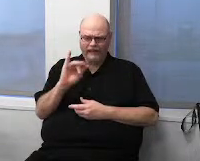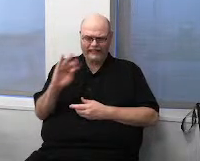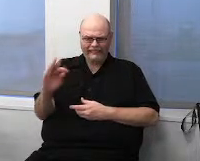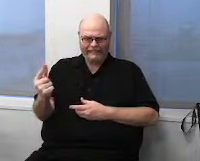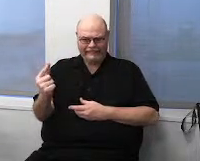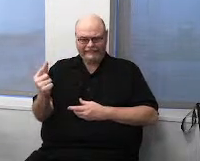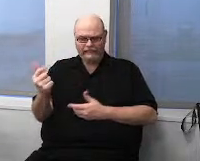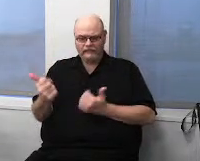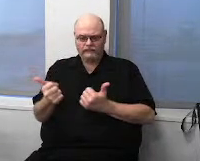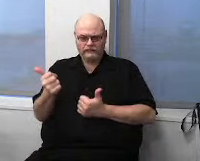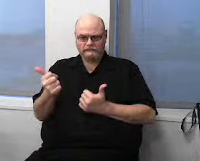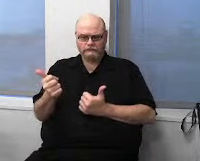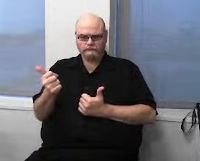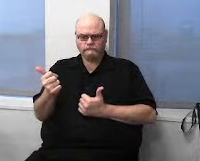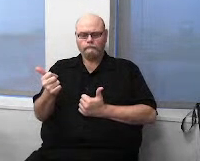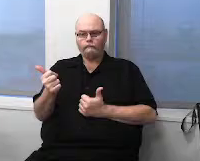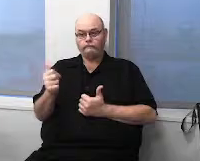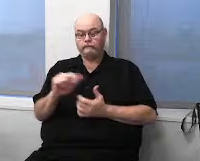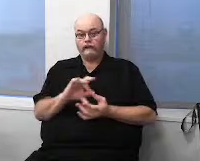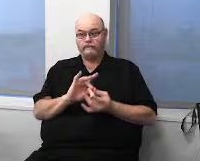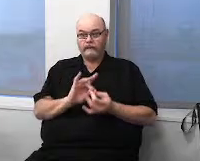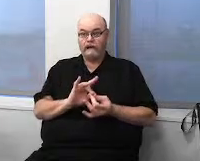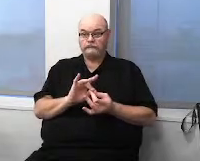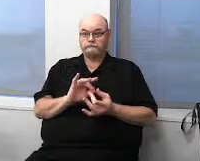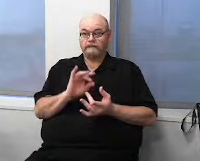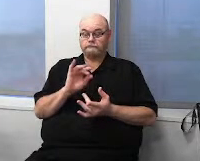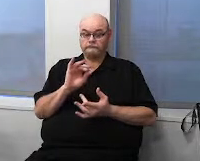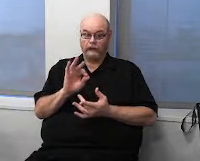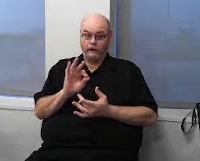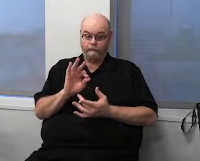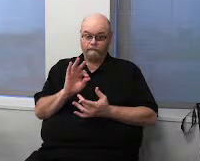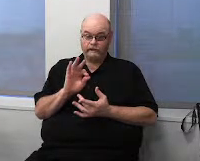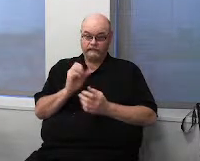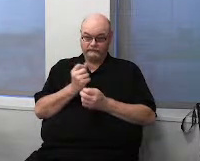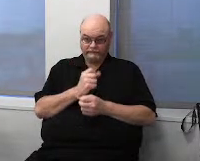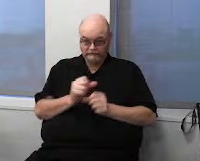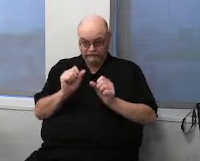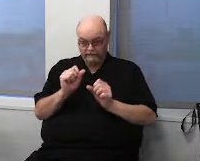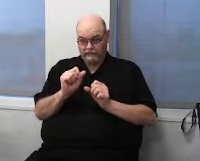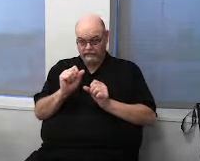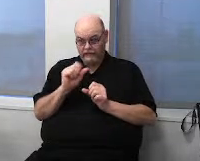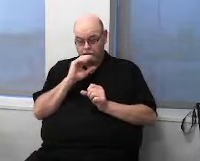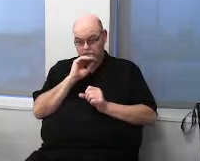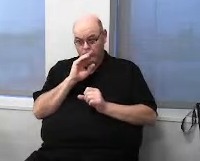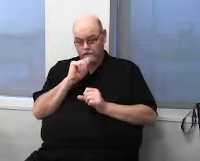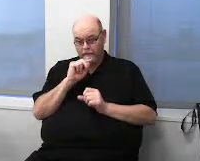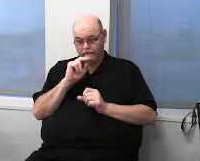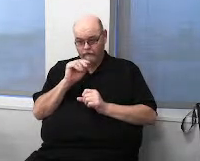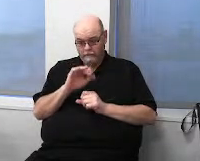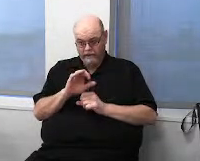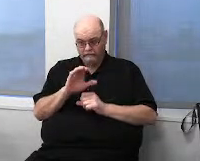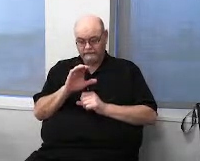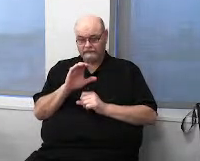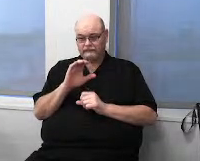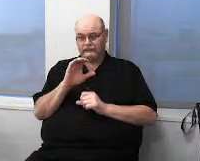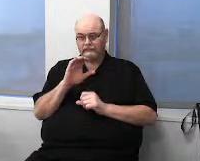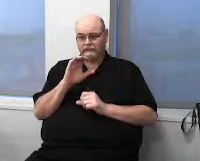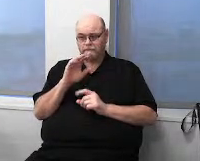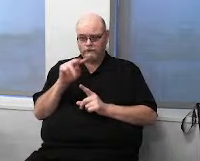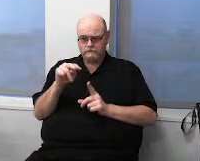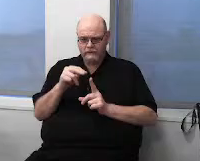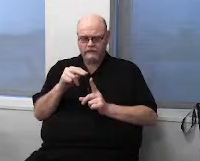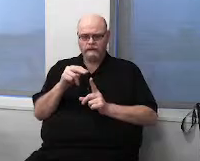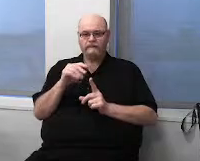past tense, right? In the context of safety, right, which is the first bucket where we just talked earlier from NSC